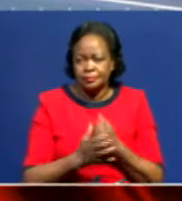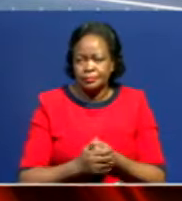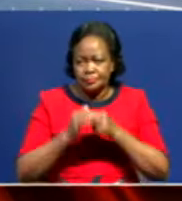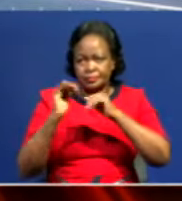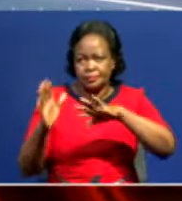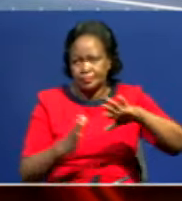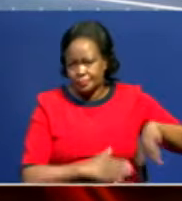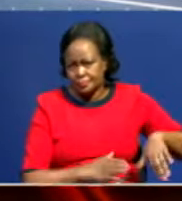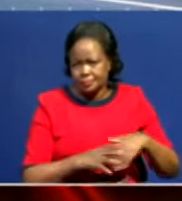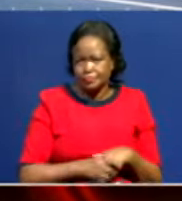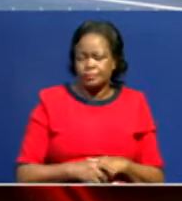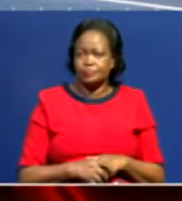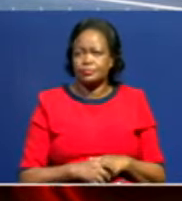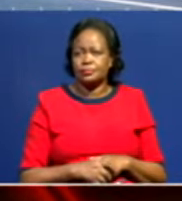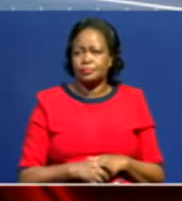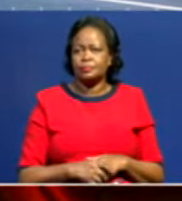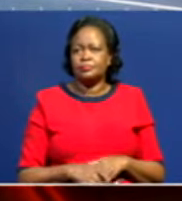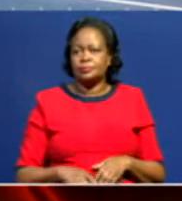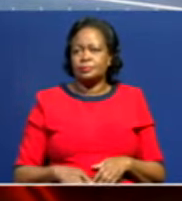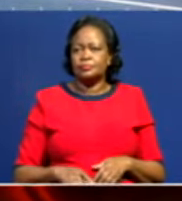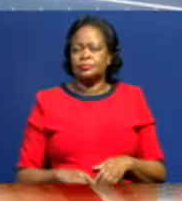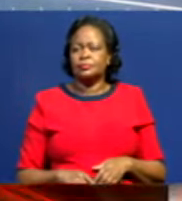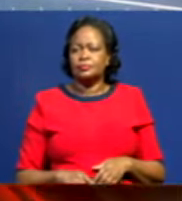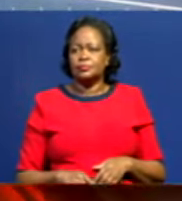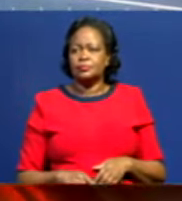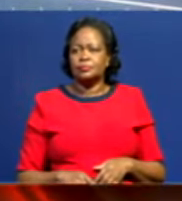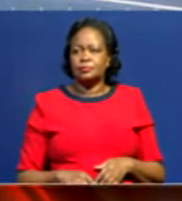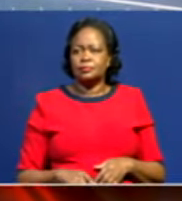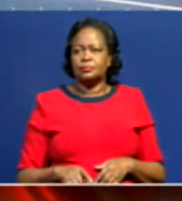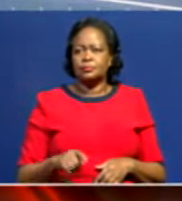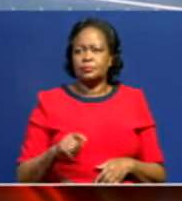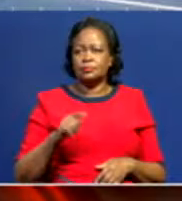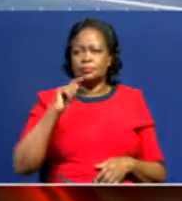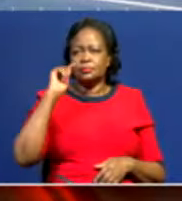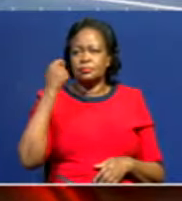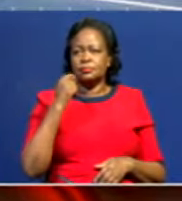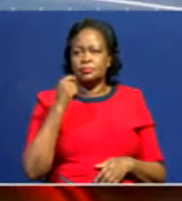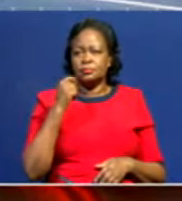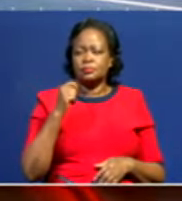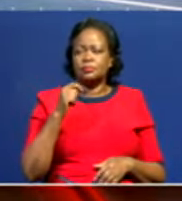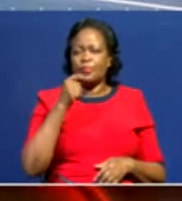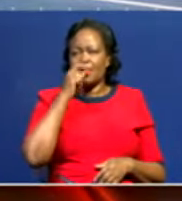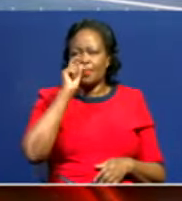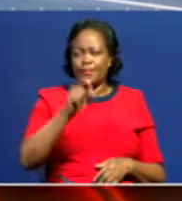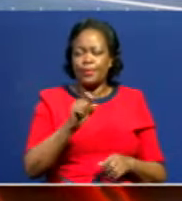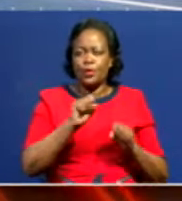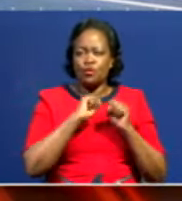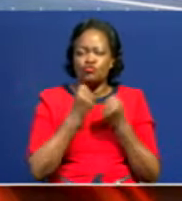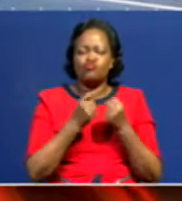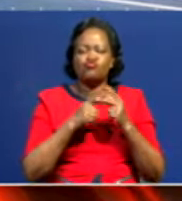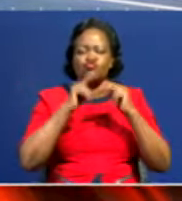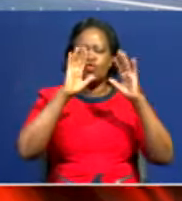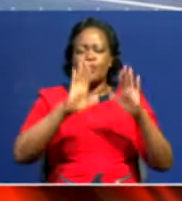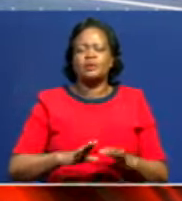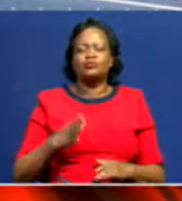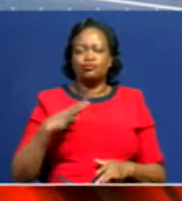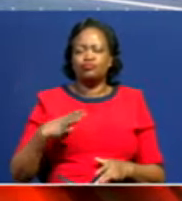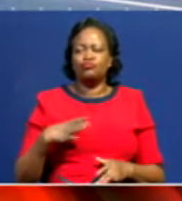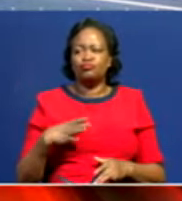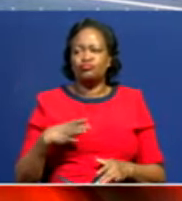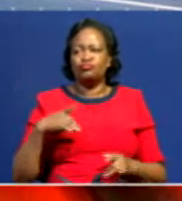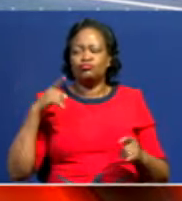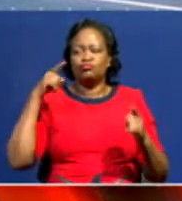Now, in other news this afternoon, the Kenya Red Cross Society has kicked off a campaign in the county of Samburu aimed at